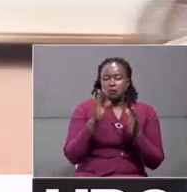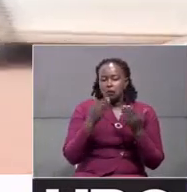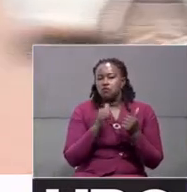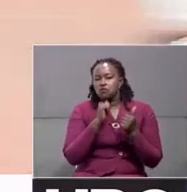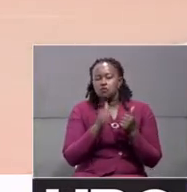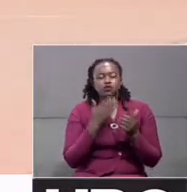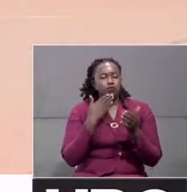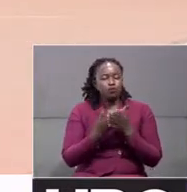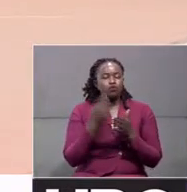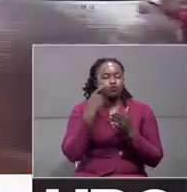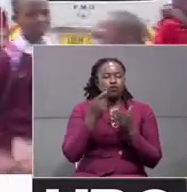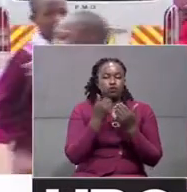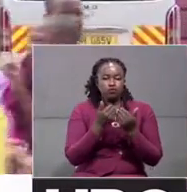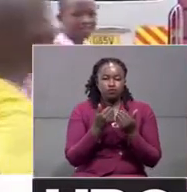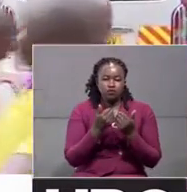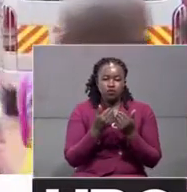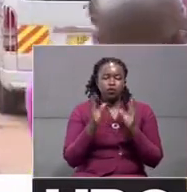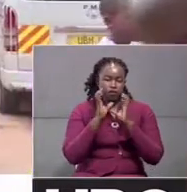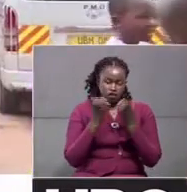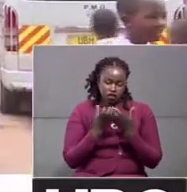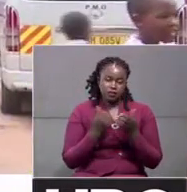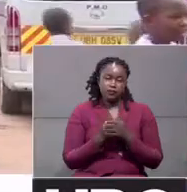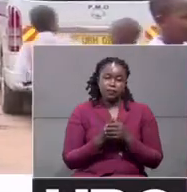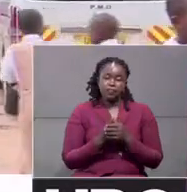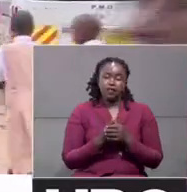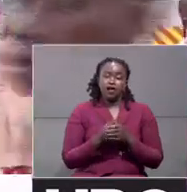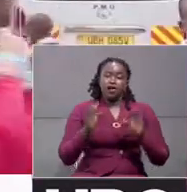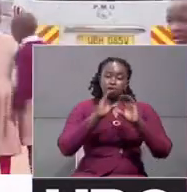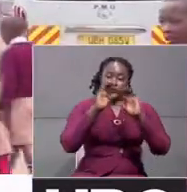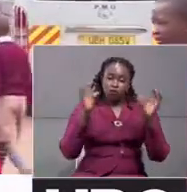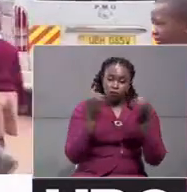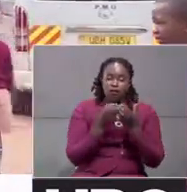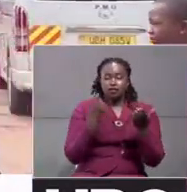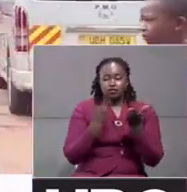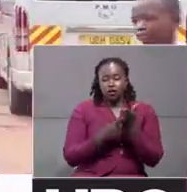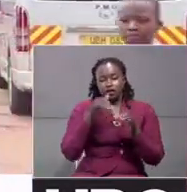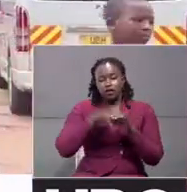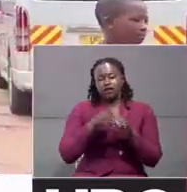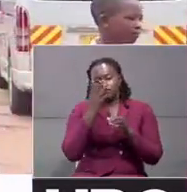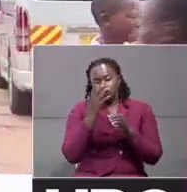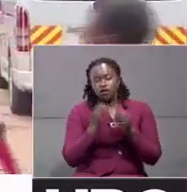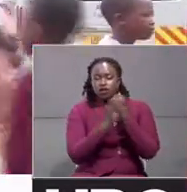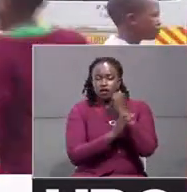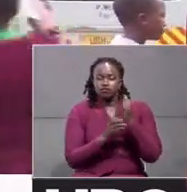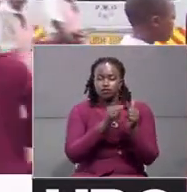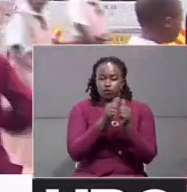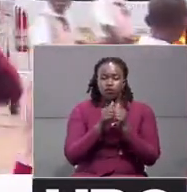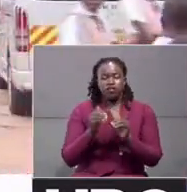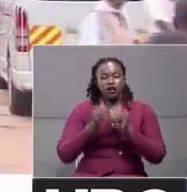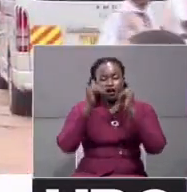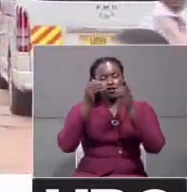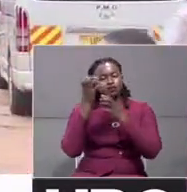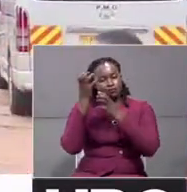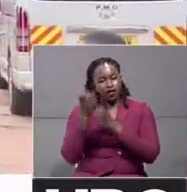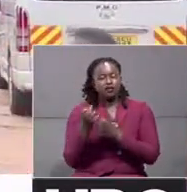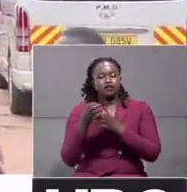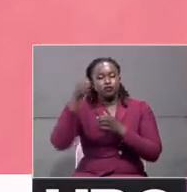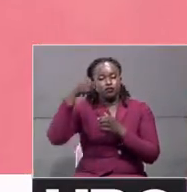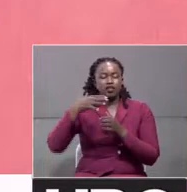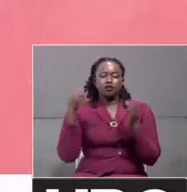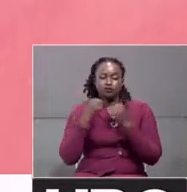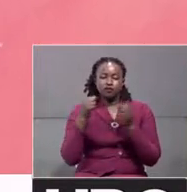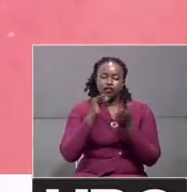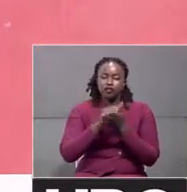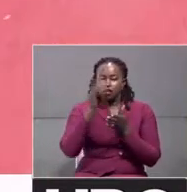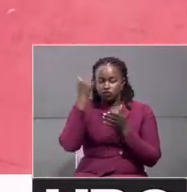that a child is vaccinated or not. Globally, Uganda is among the 40 countries with the highest burden of yellow fever, and this is why